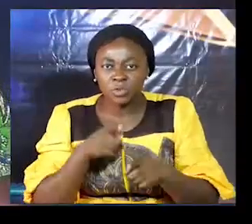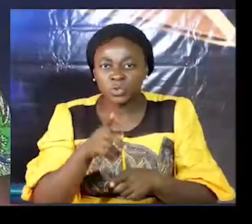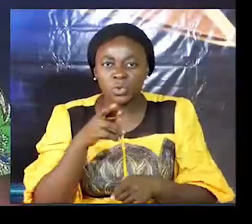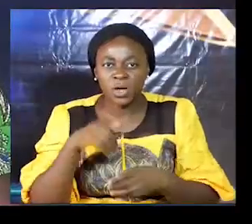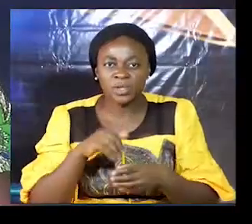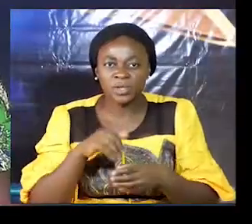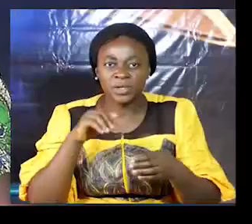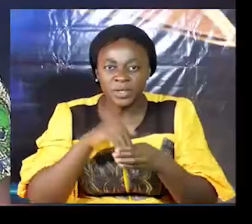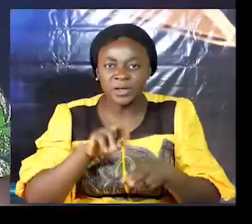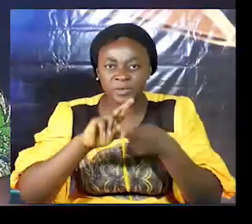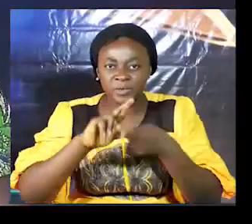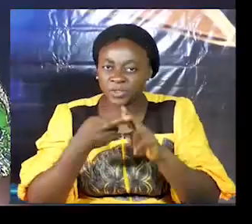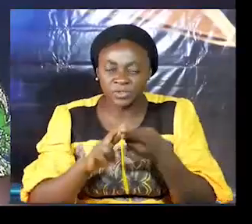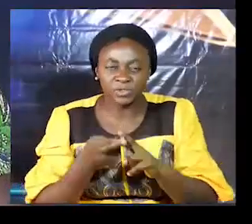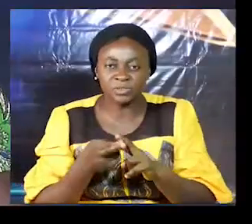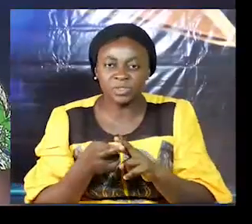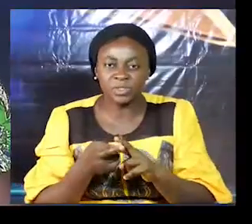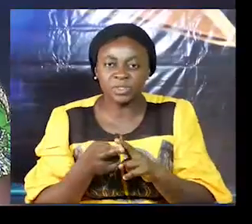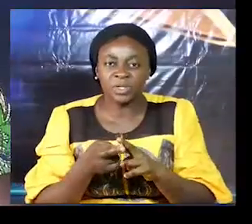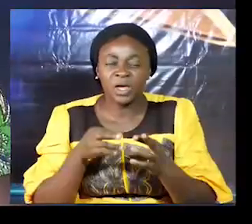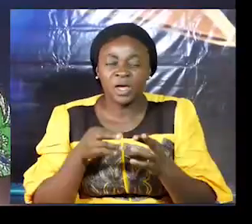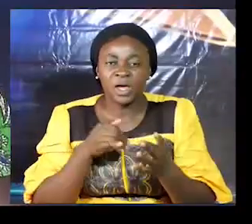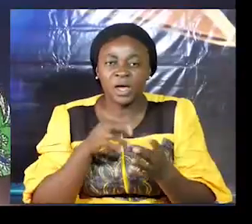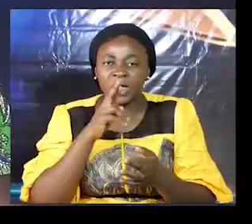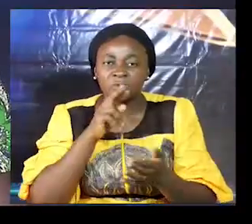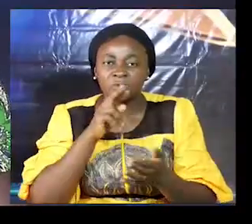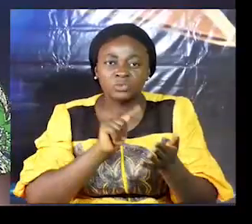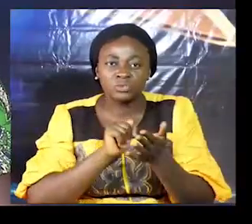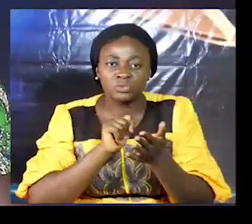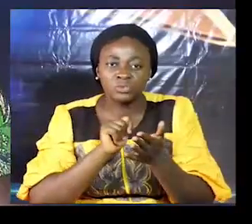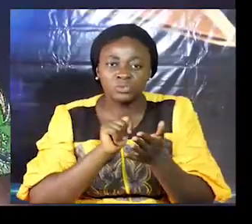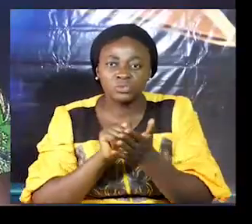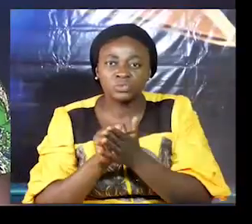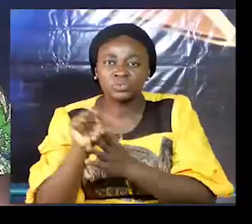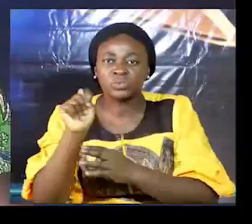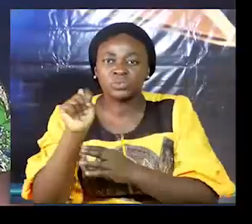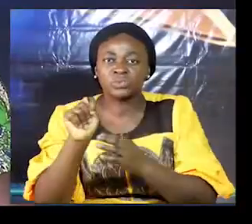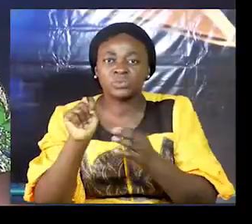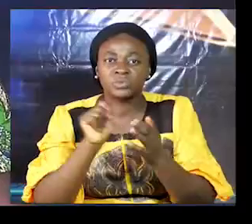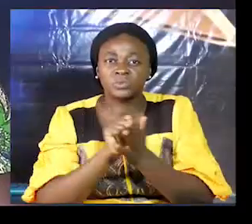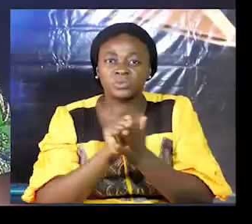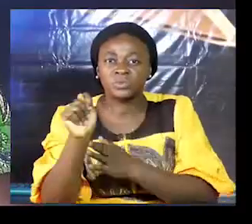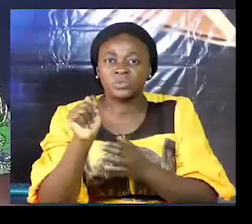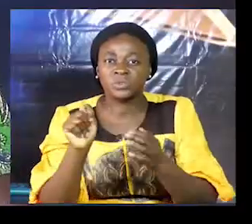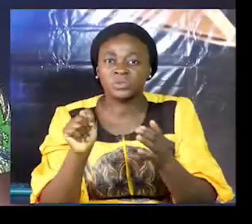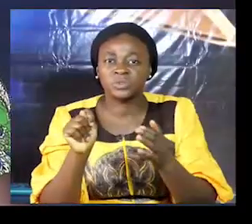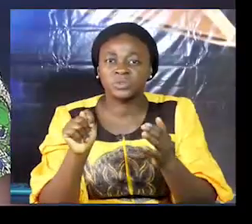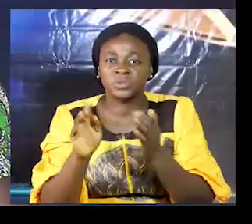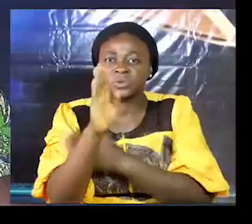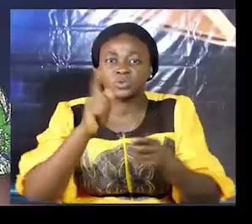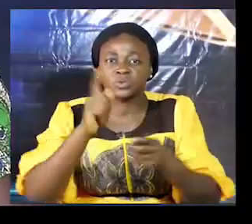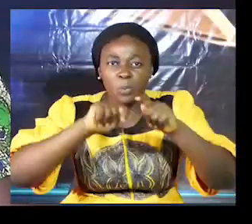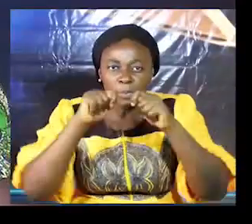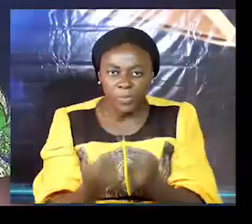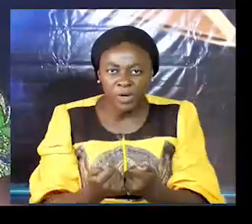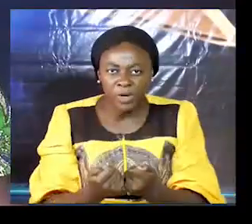home where you will be fulfilled, a home that you are going to enjoy? It won't come arbitrarily. It won't come when you are starting with error. It will come